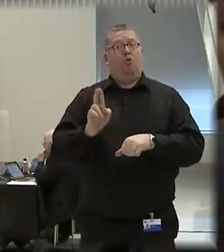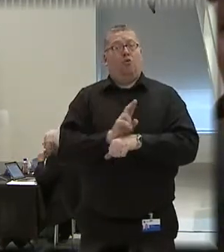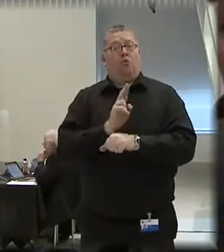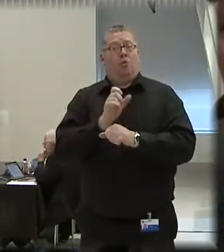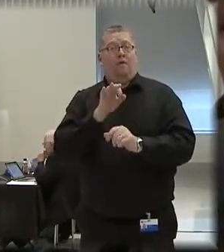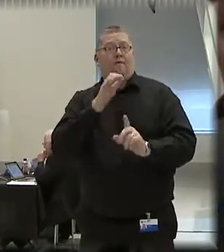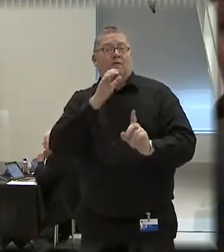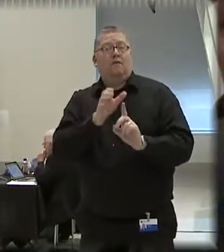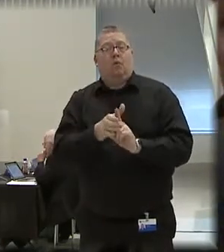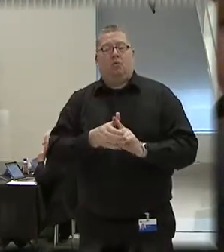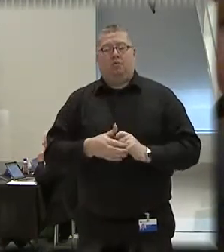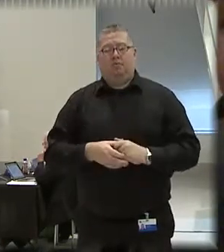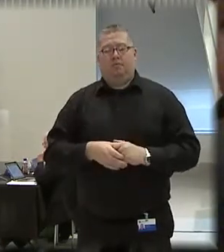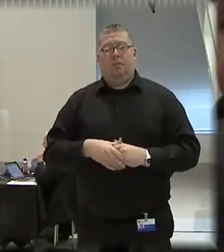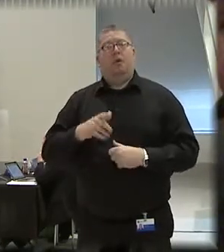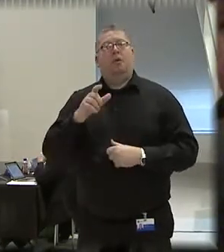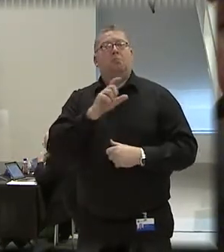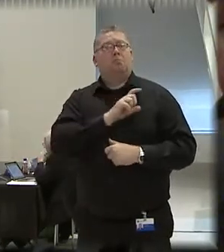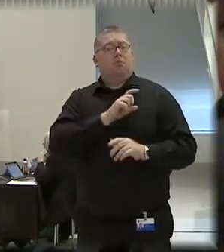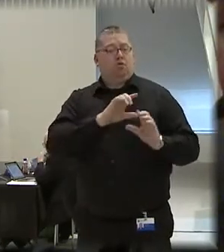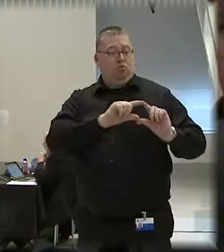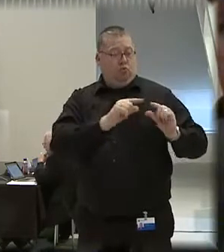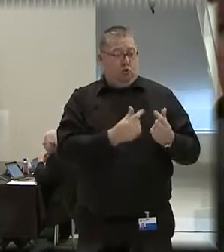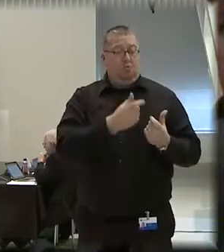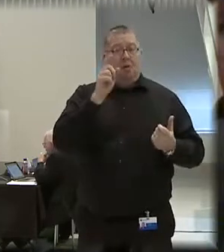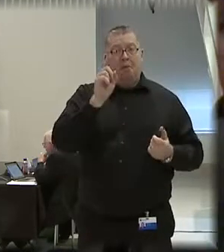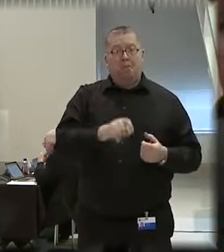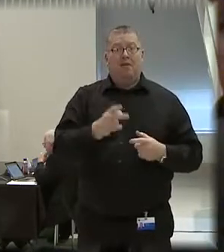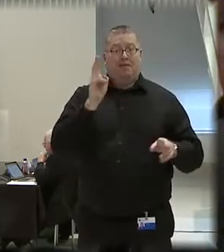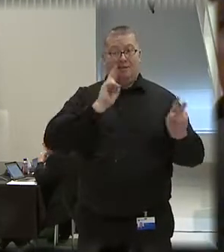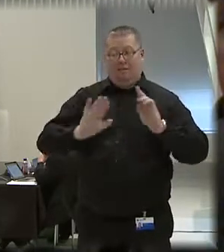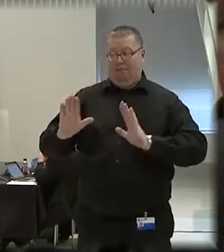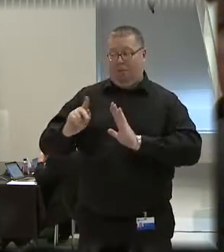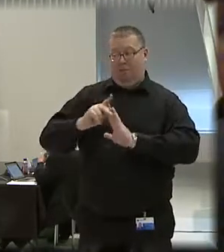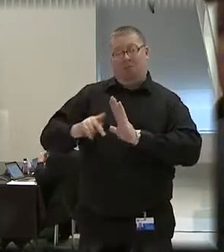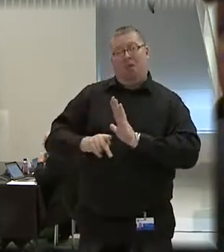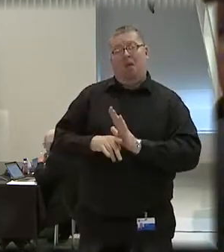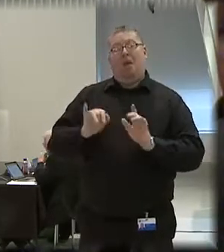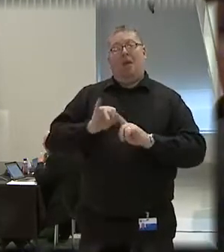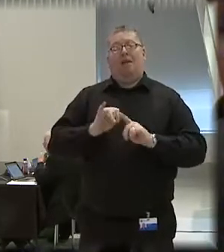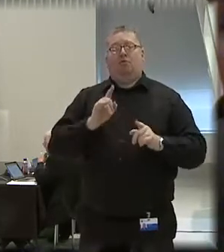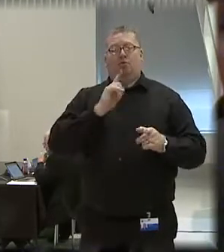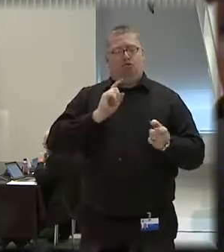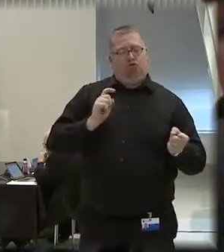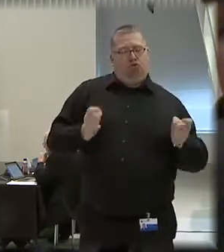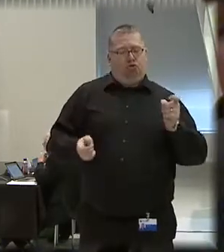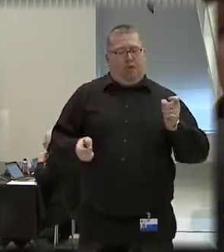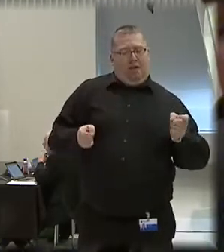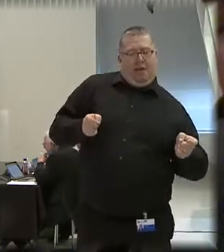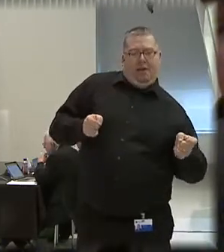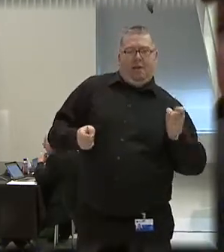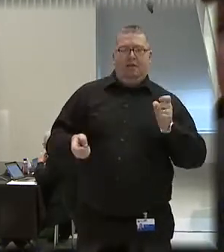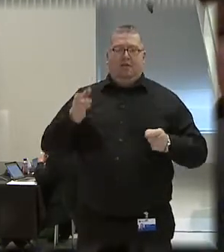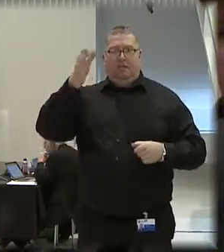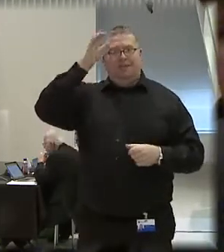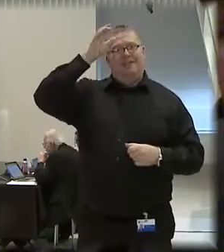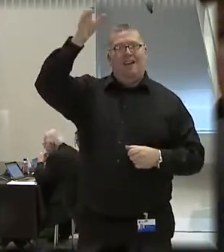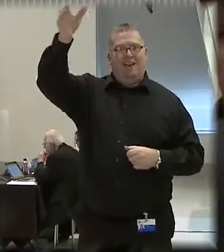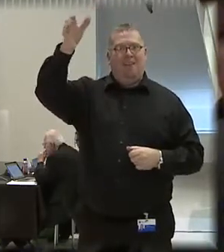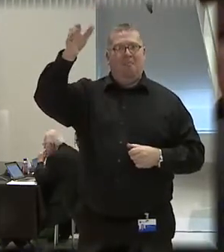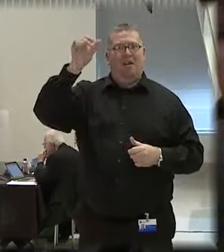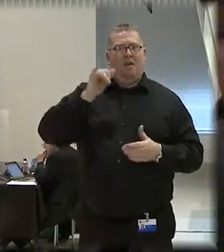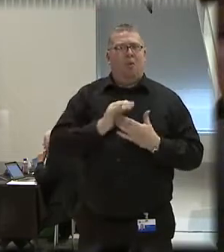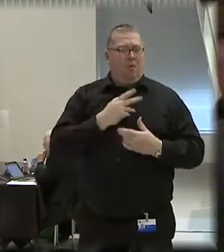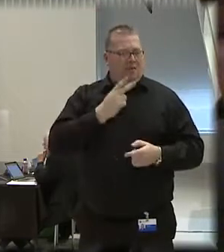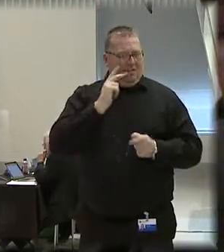force. Police organizations must treat their use of force policy as a living document that is refined and